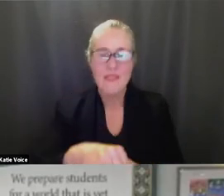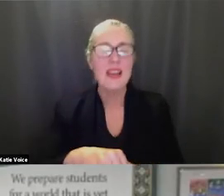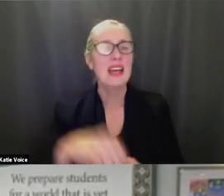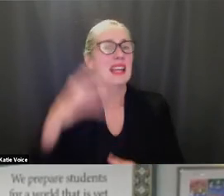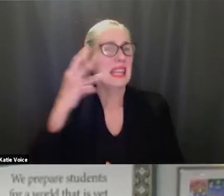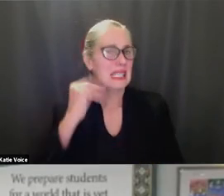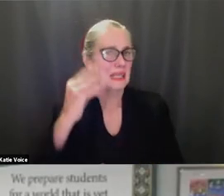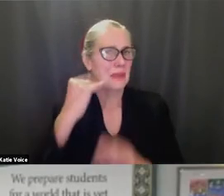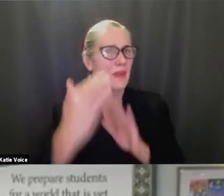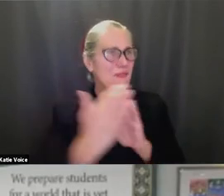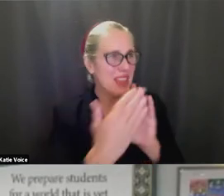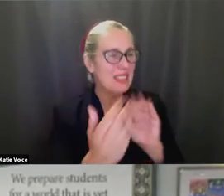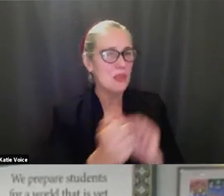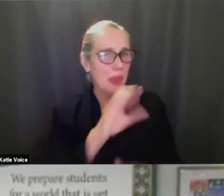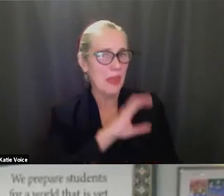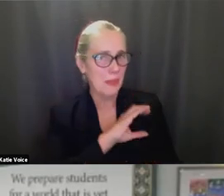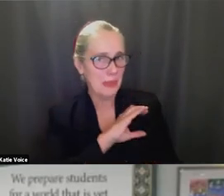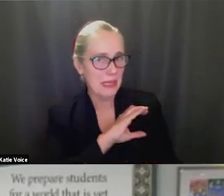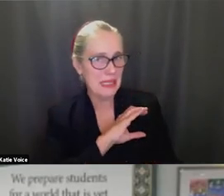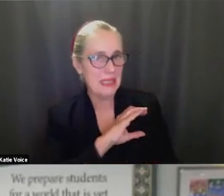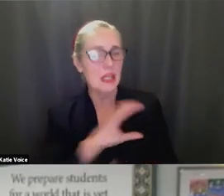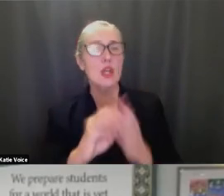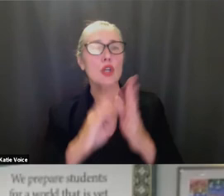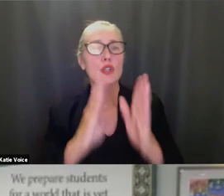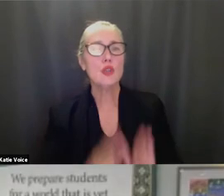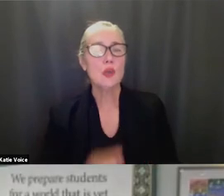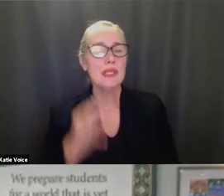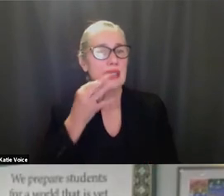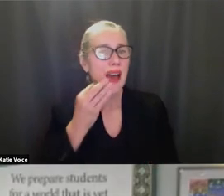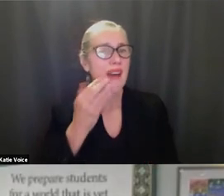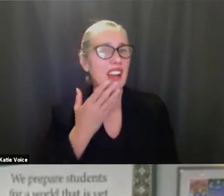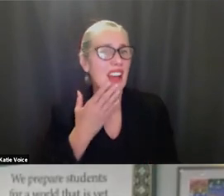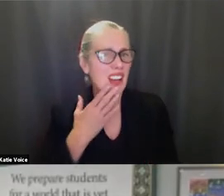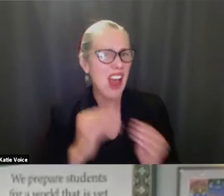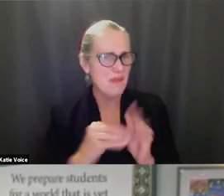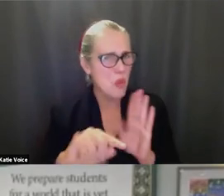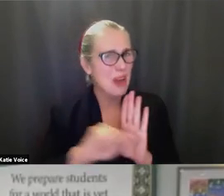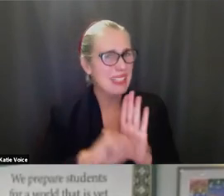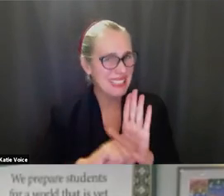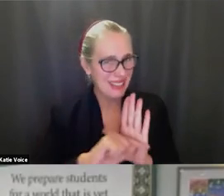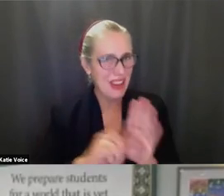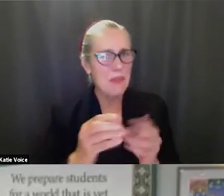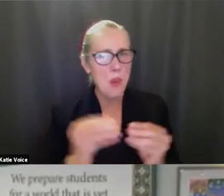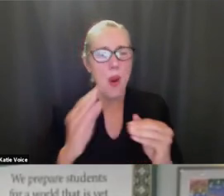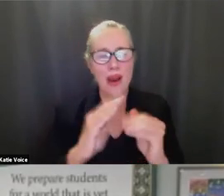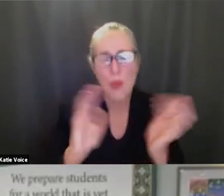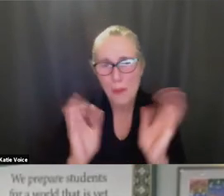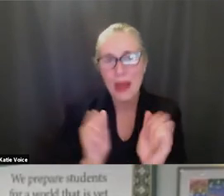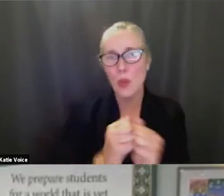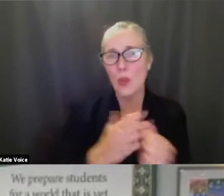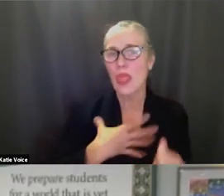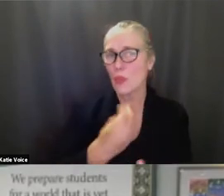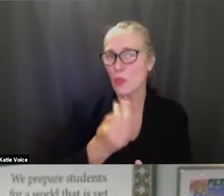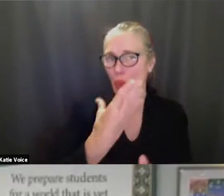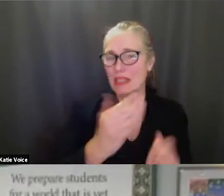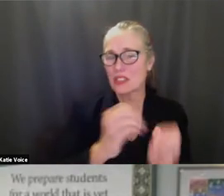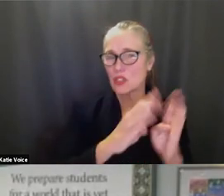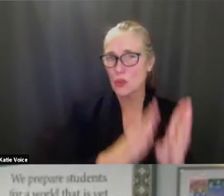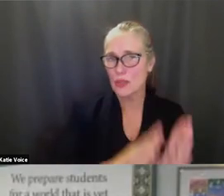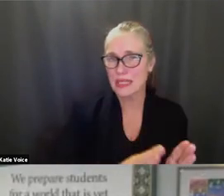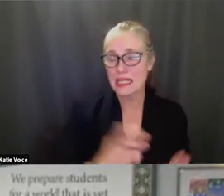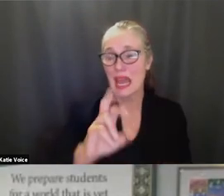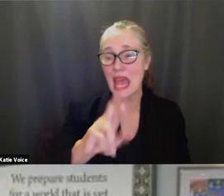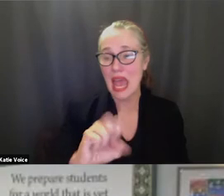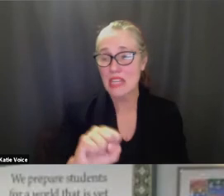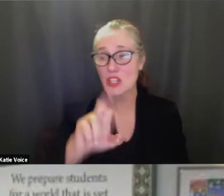communities with the police students of color have significantly more negative experiences than white students with police officers srs